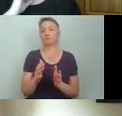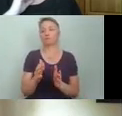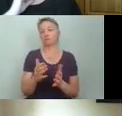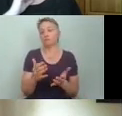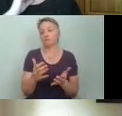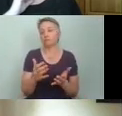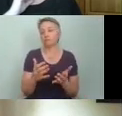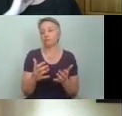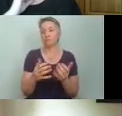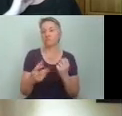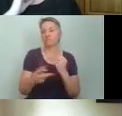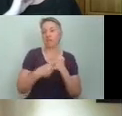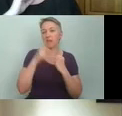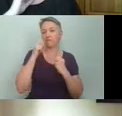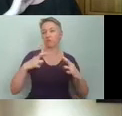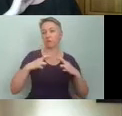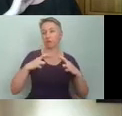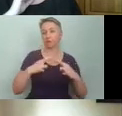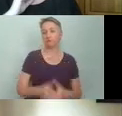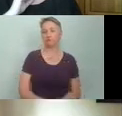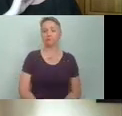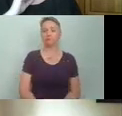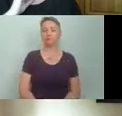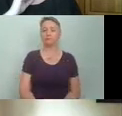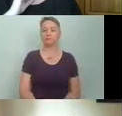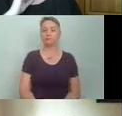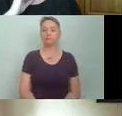with their retirement savings.